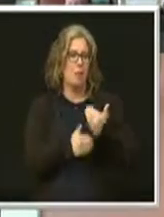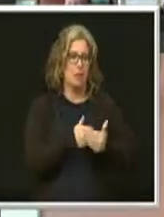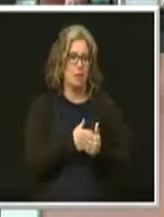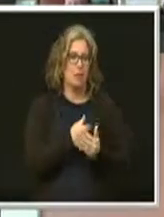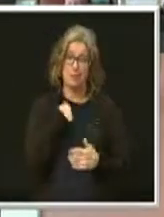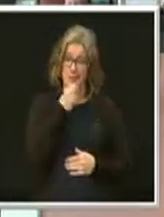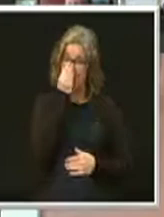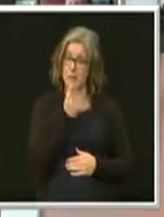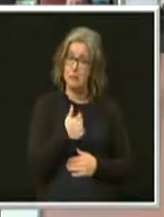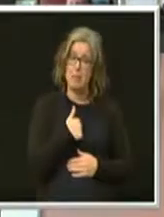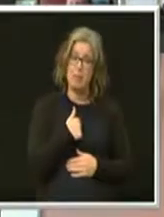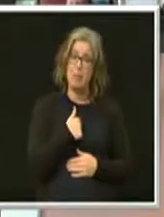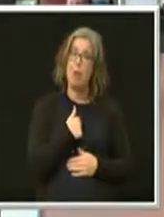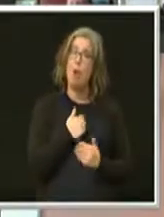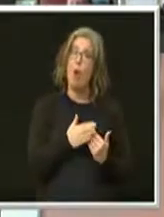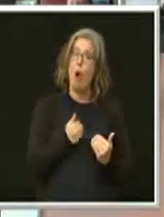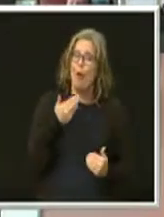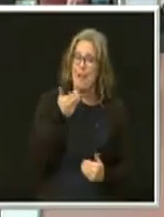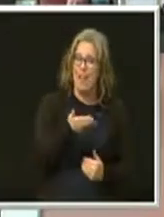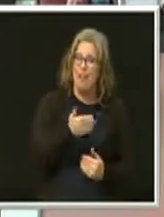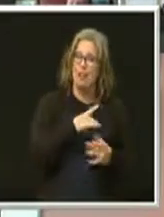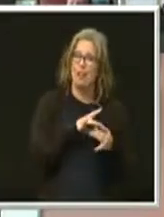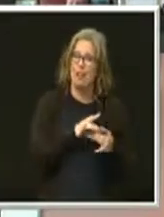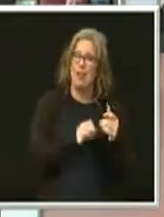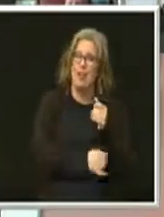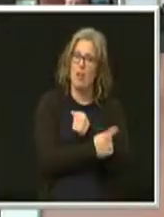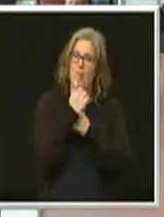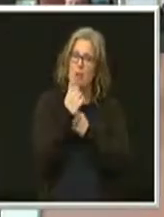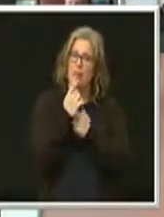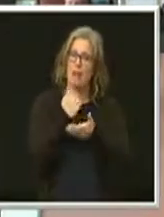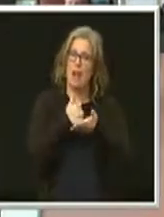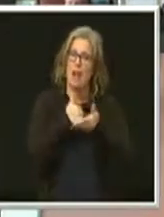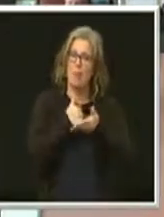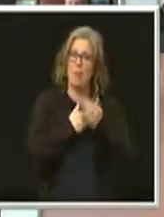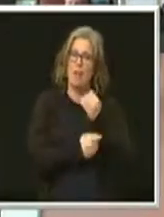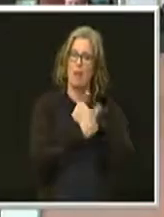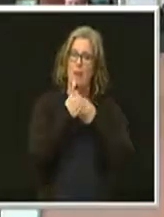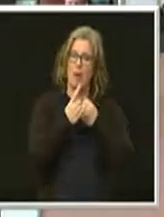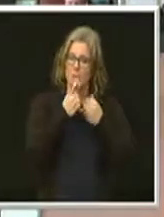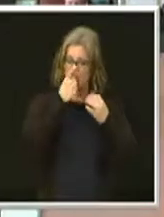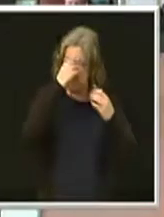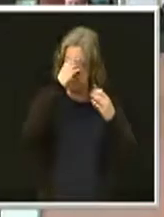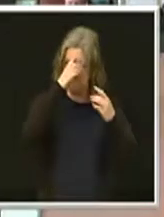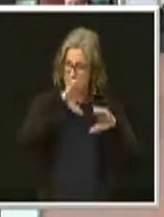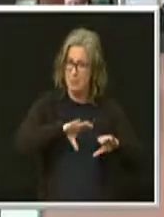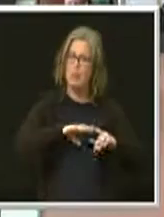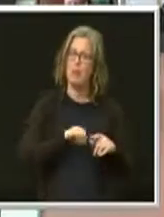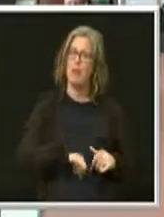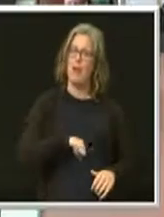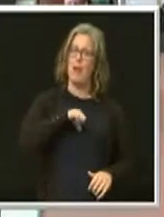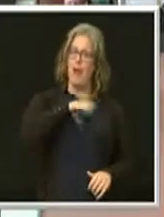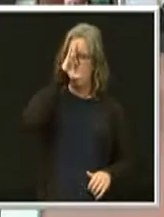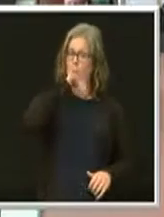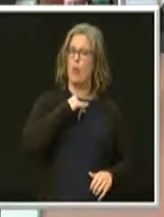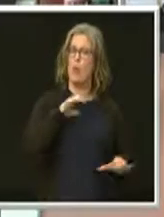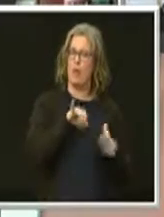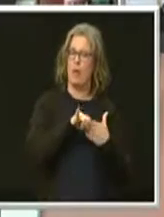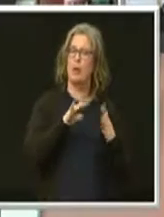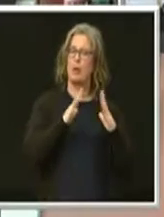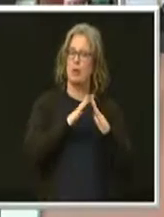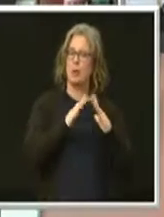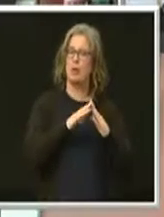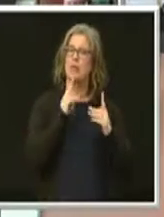got to say, we're almost there in terms of everybody helping out and everybody complying. So it makes me proud to know we're doing that as a community.